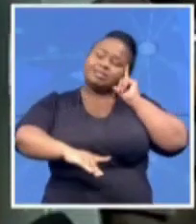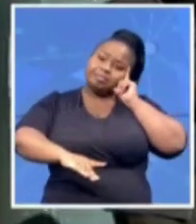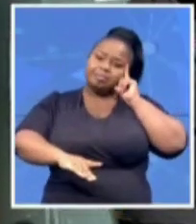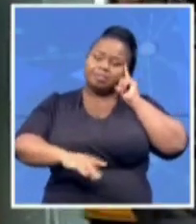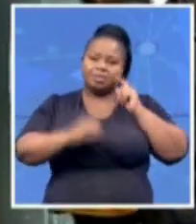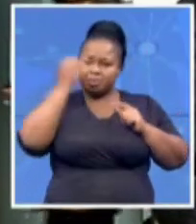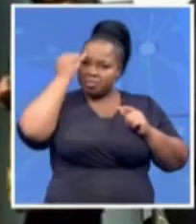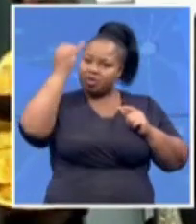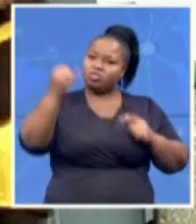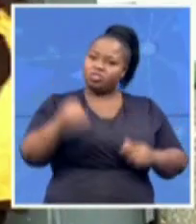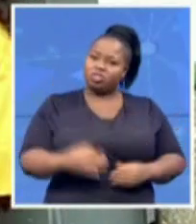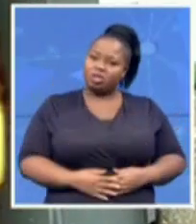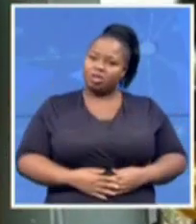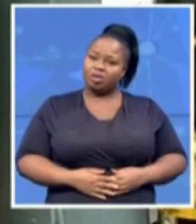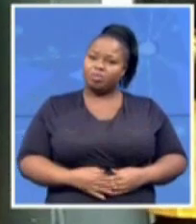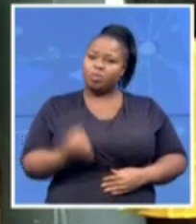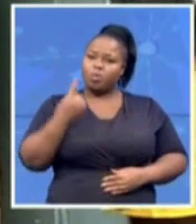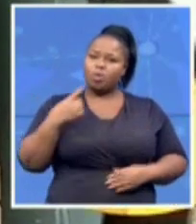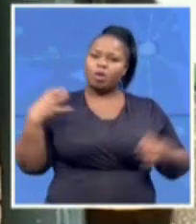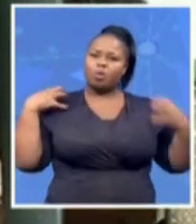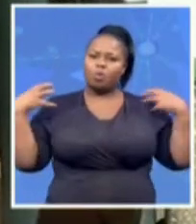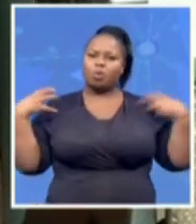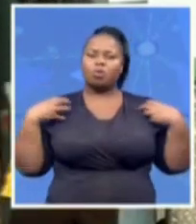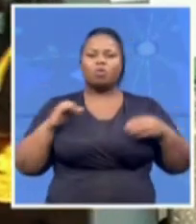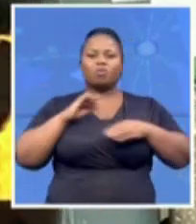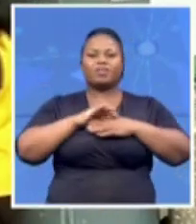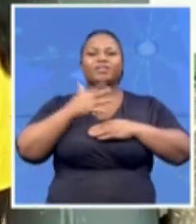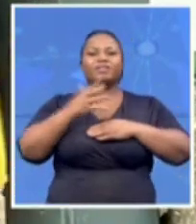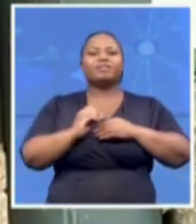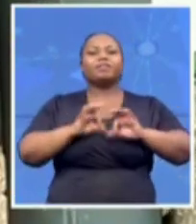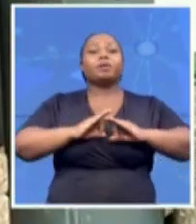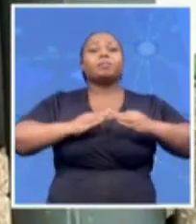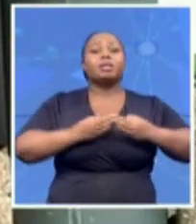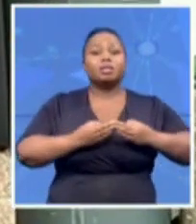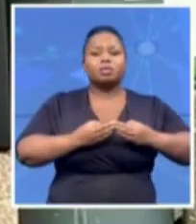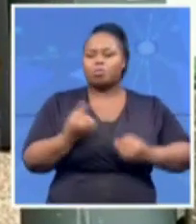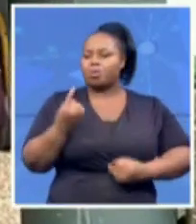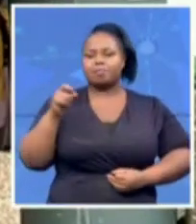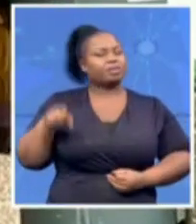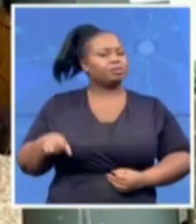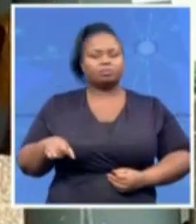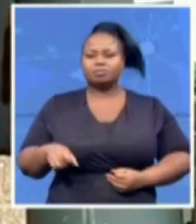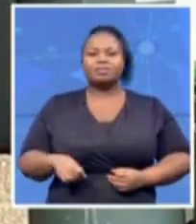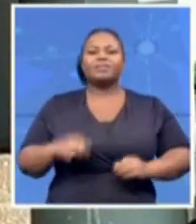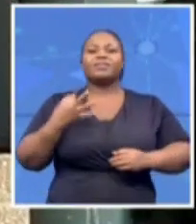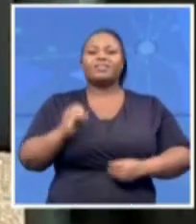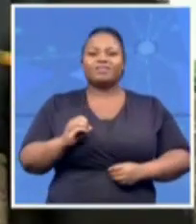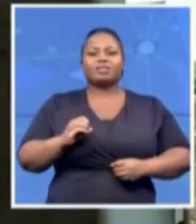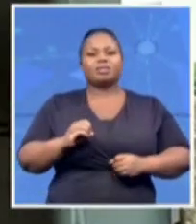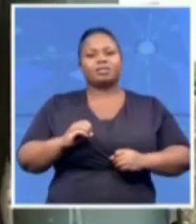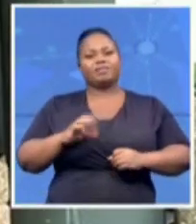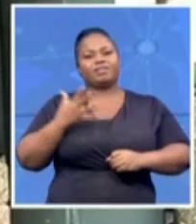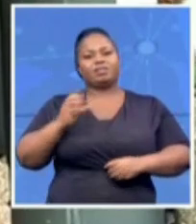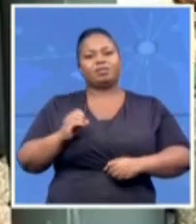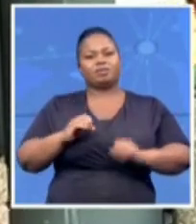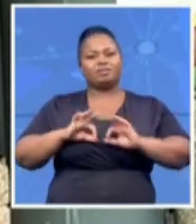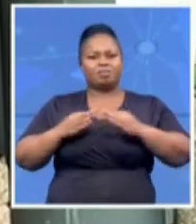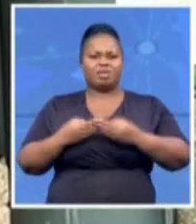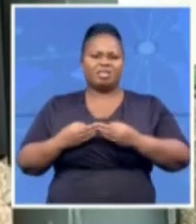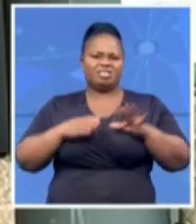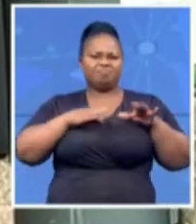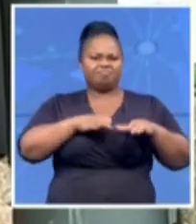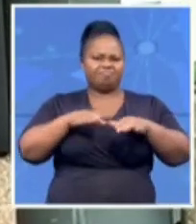50 families. I'm not talking about one person, 50 families. And we are thinking of the situation that we are in now.